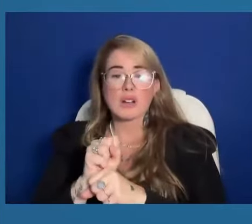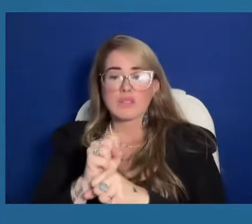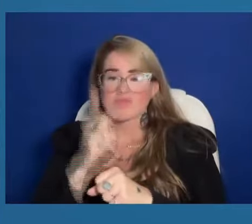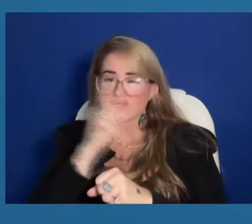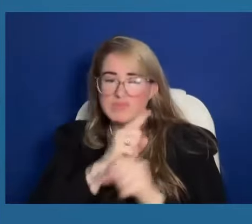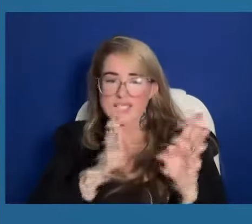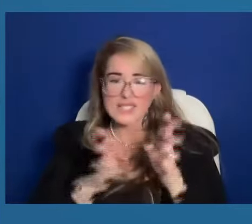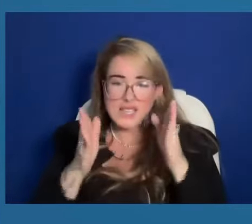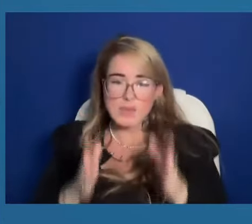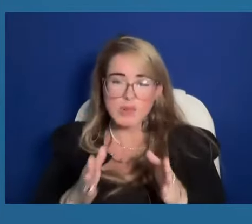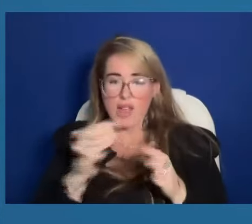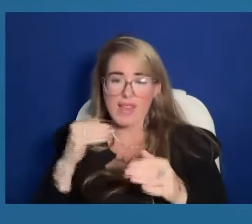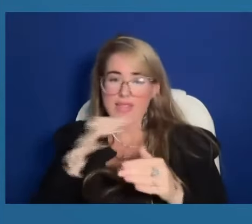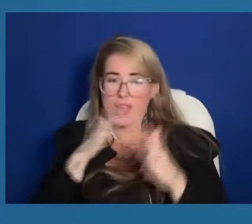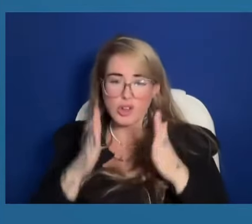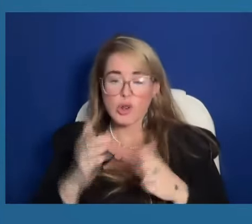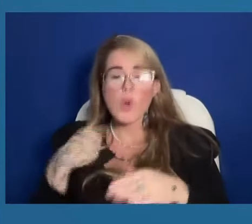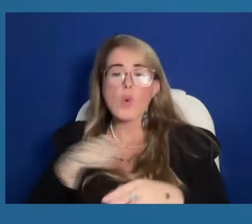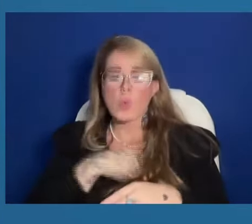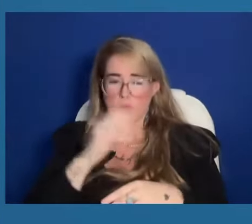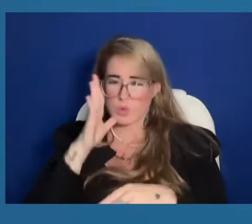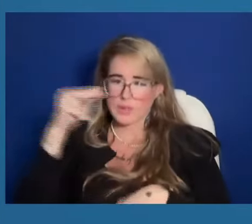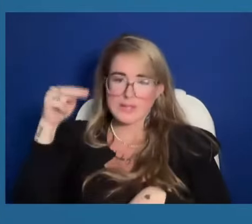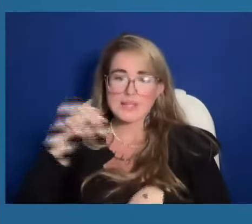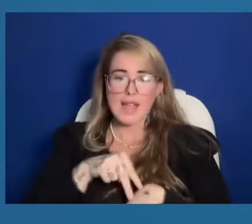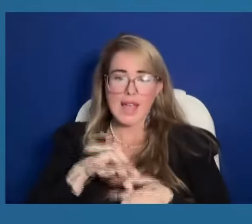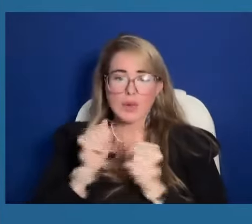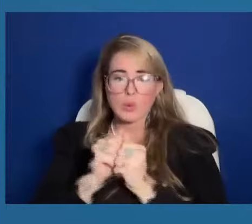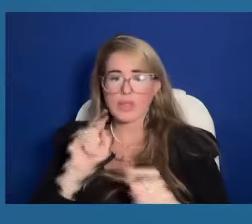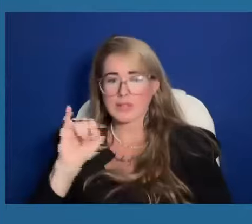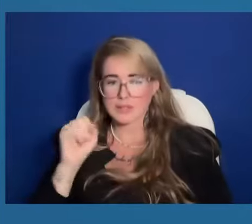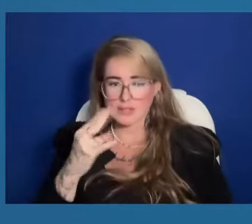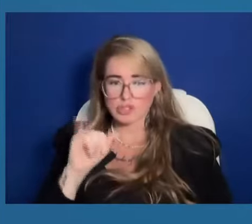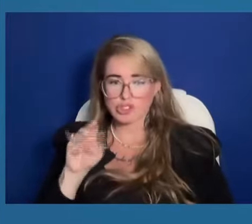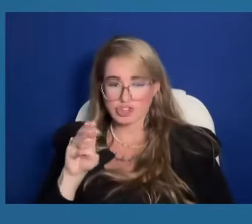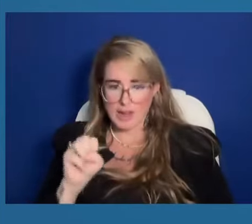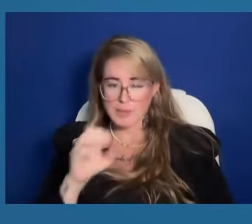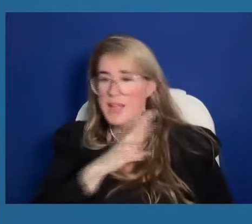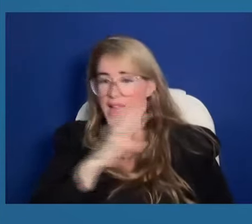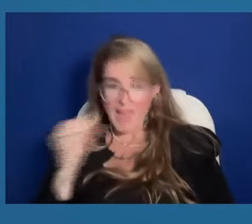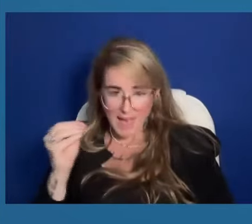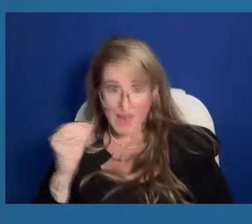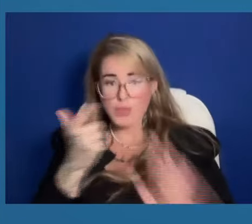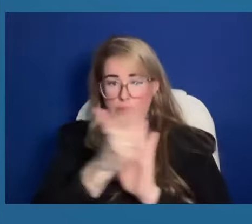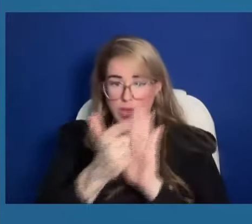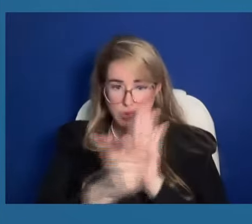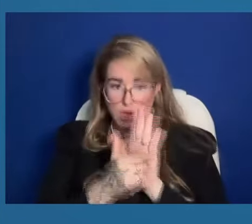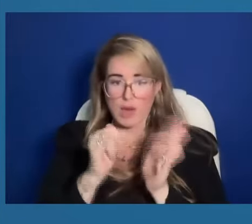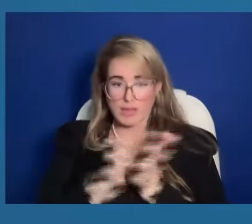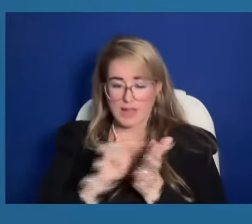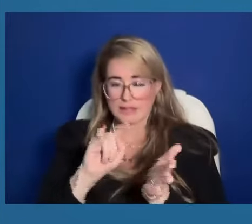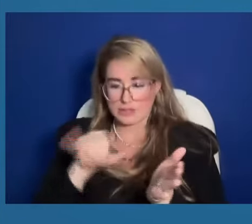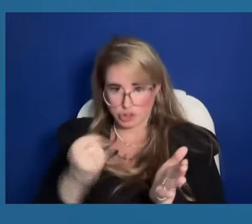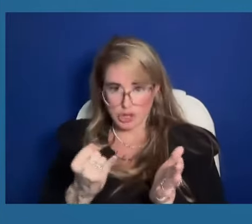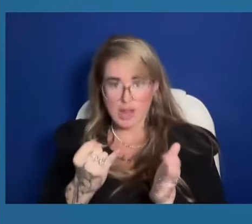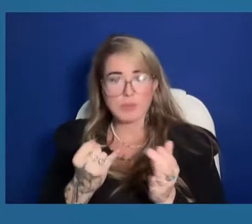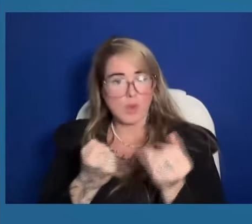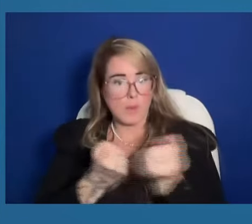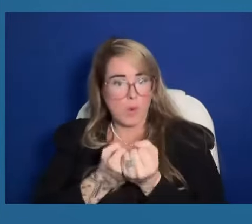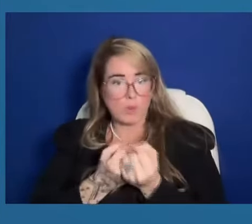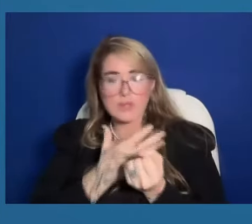liar. And we will stand with Tish James and the law that Tish James upholds and